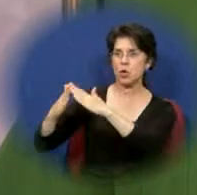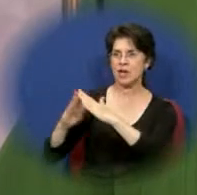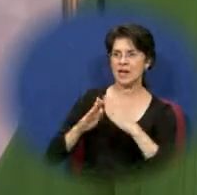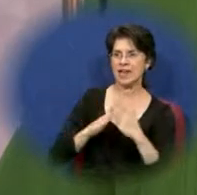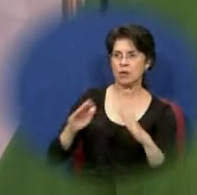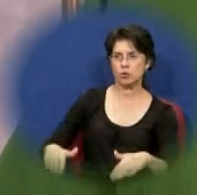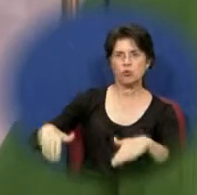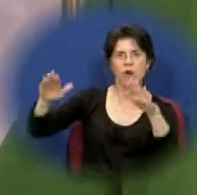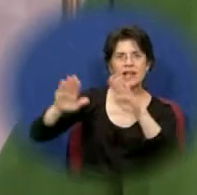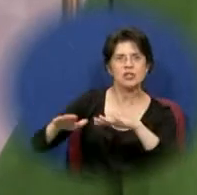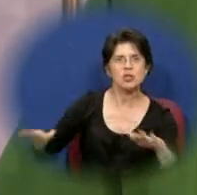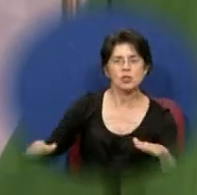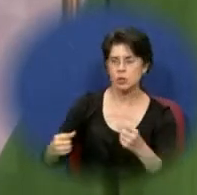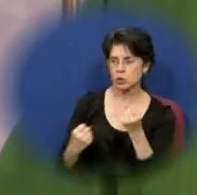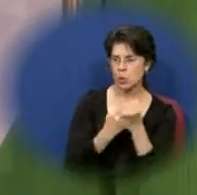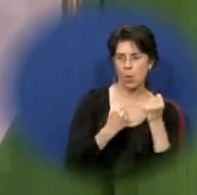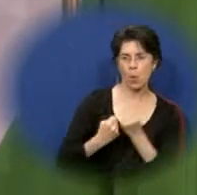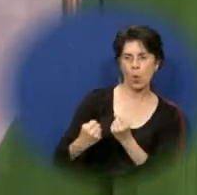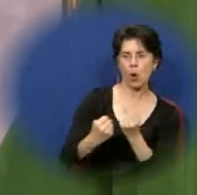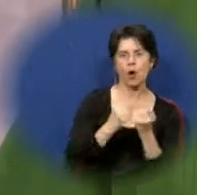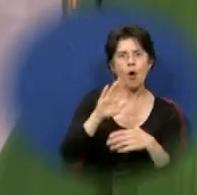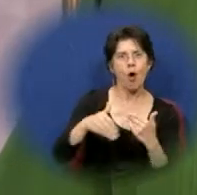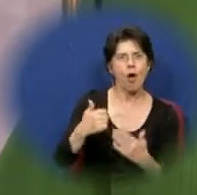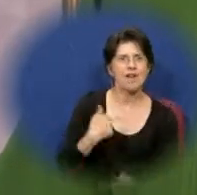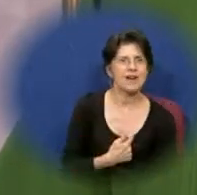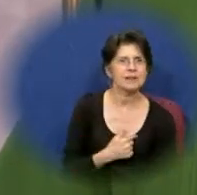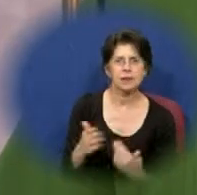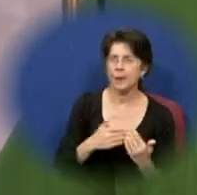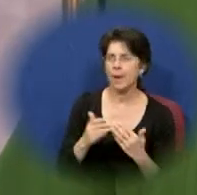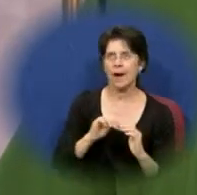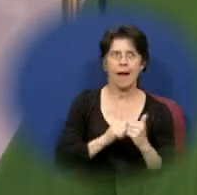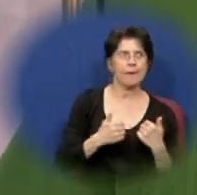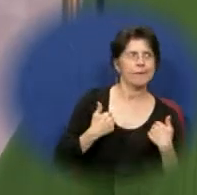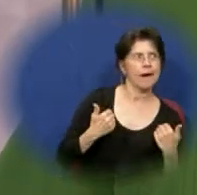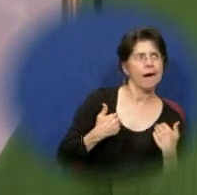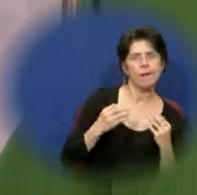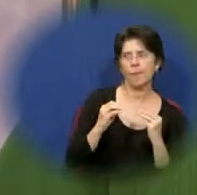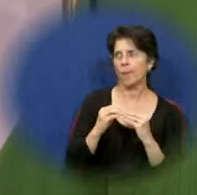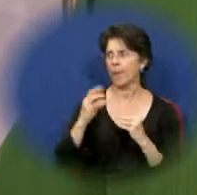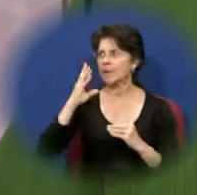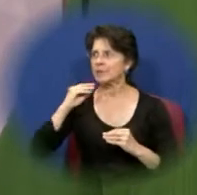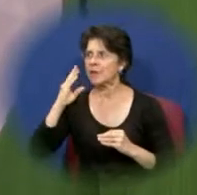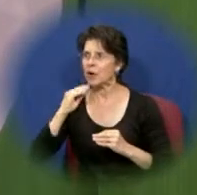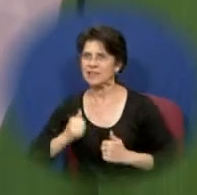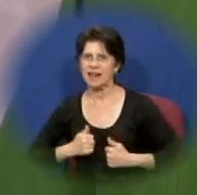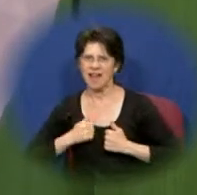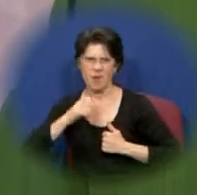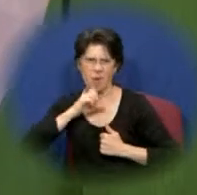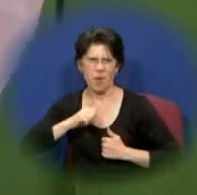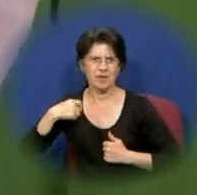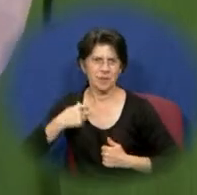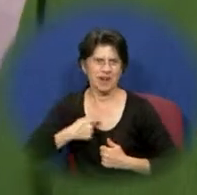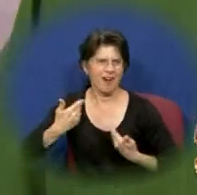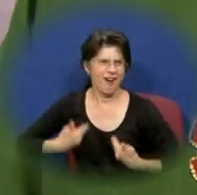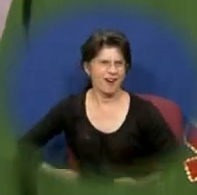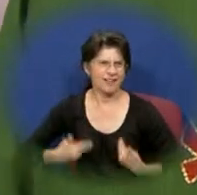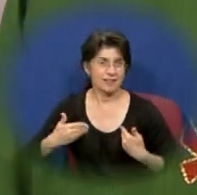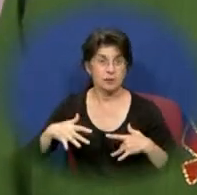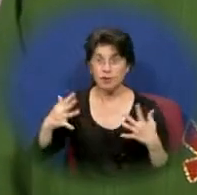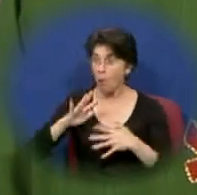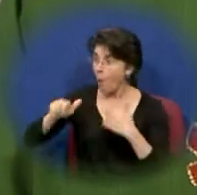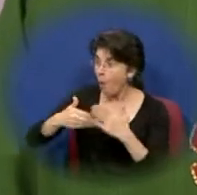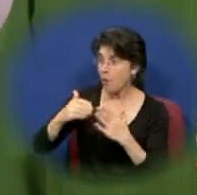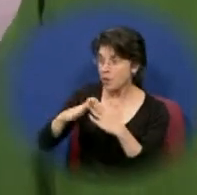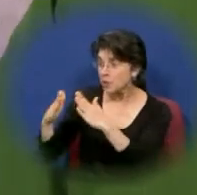to be able to support all of us, no matter how young or more experienced in life we happen to be. And so whole communities, the